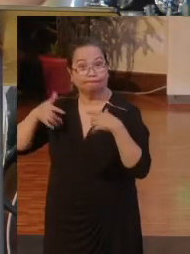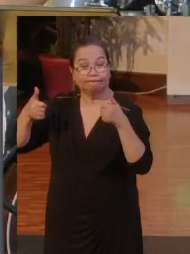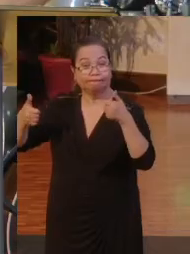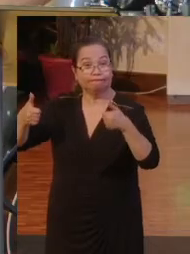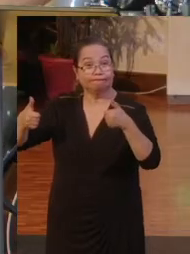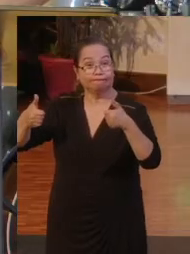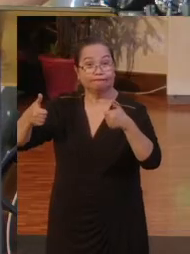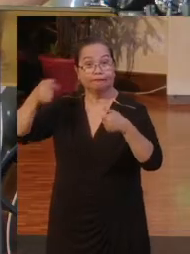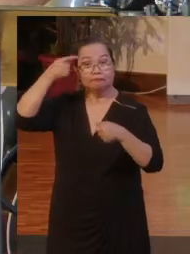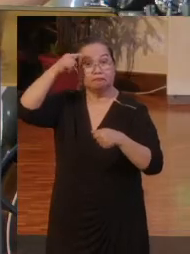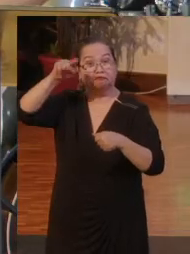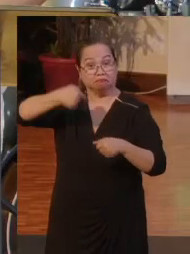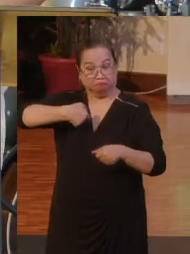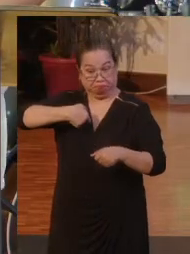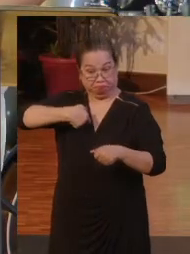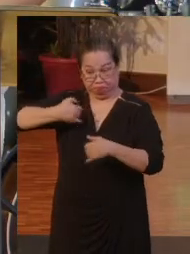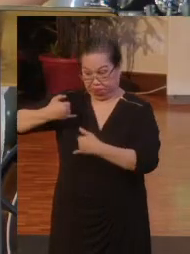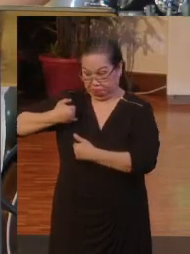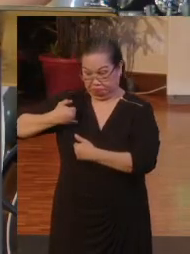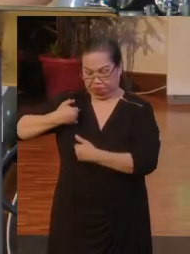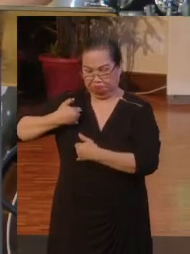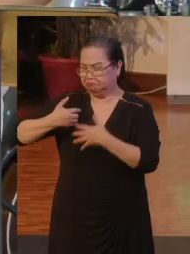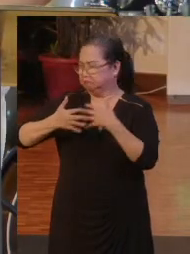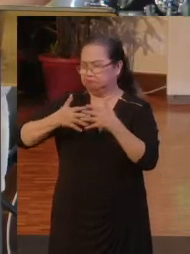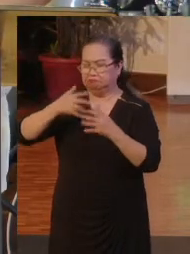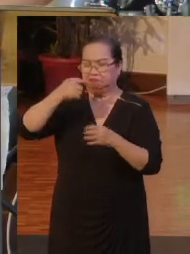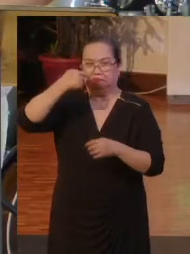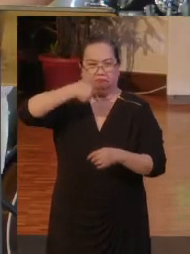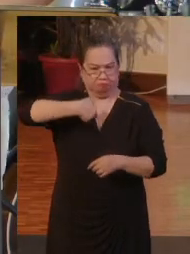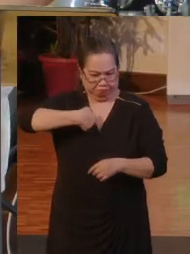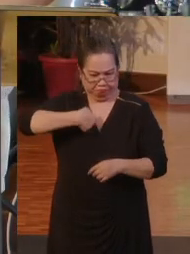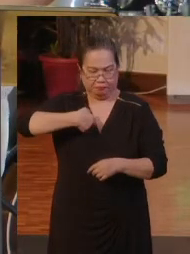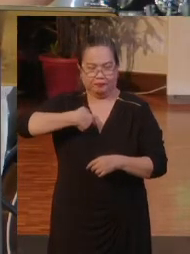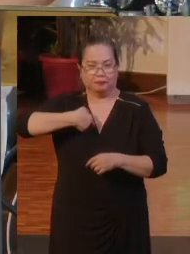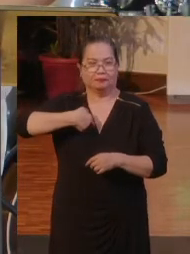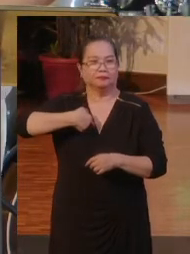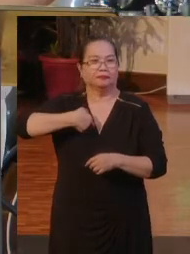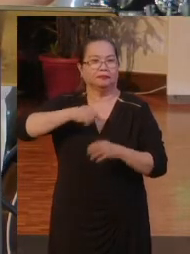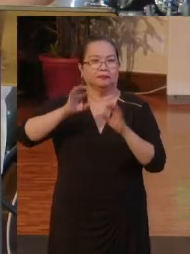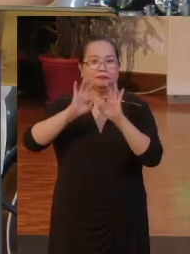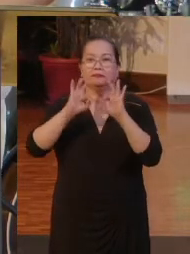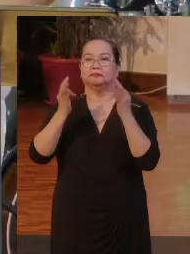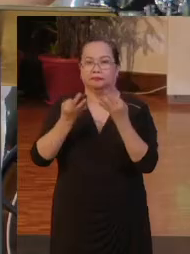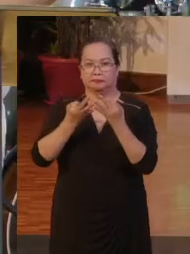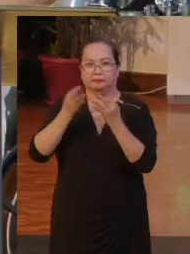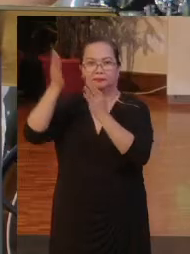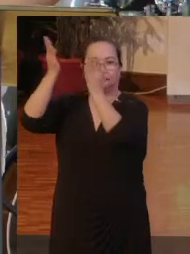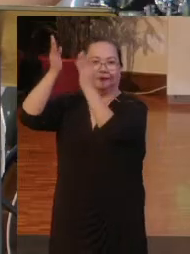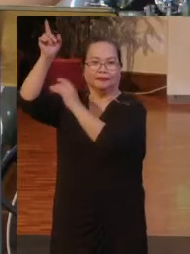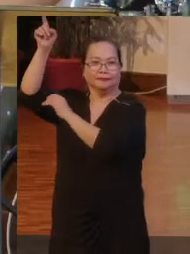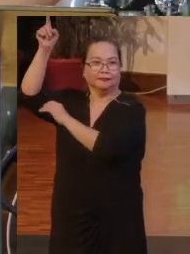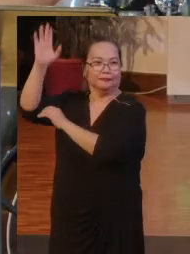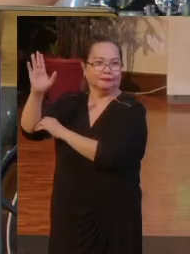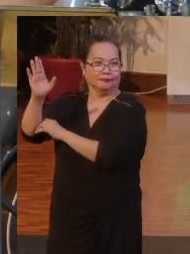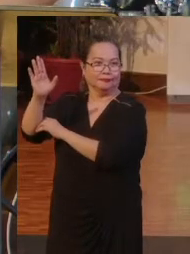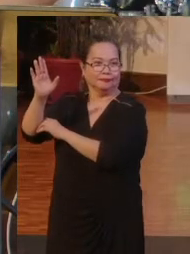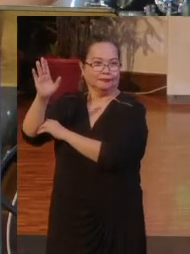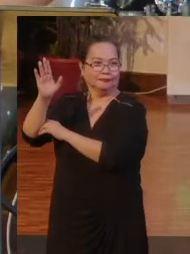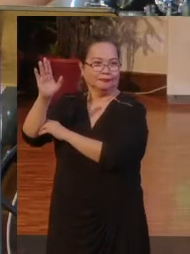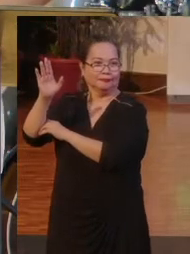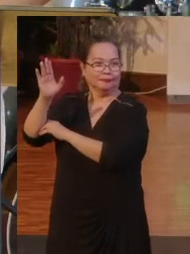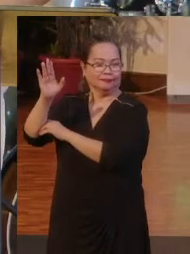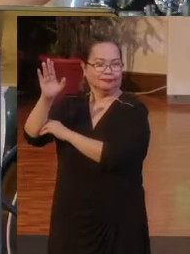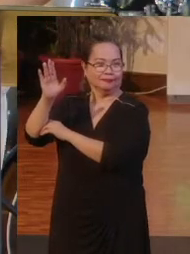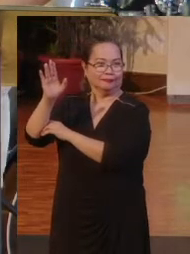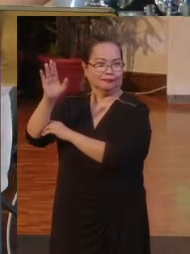But as for me and my house, we will serve the Lord. Then the people answered. Ito ang